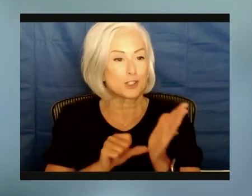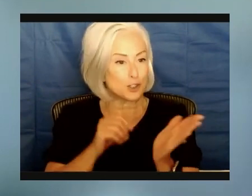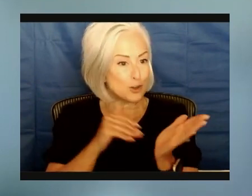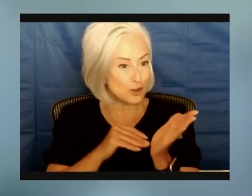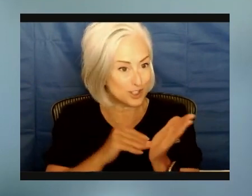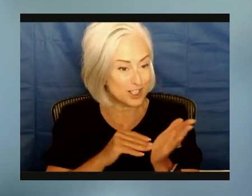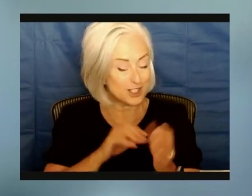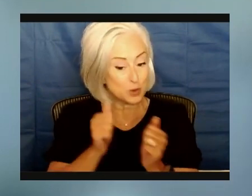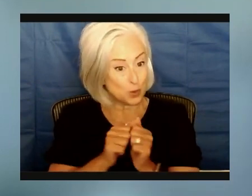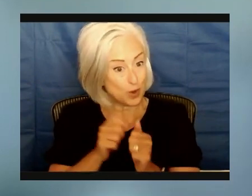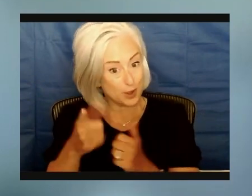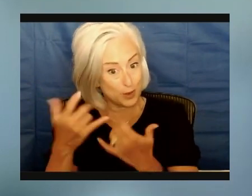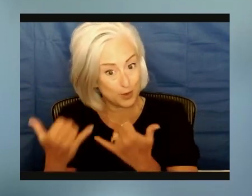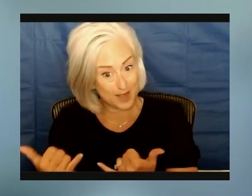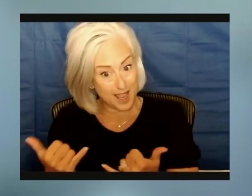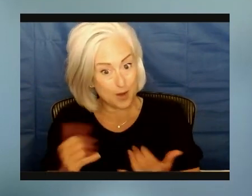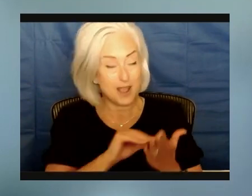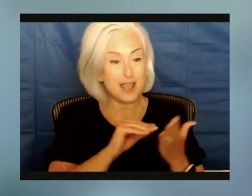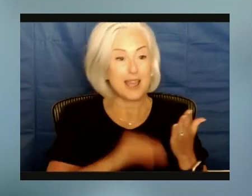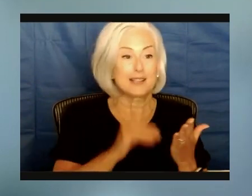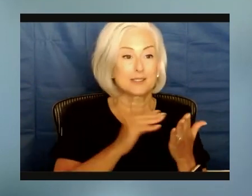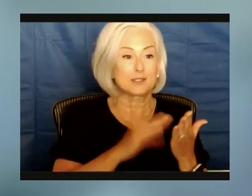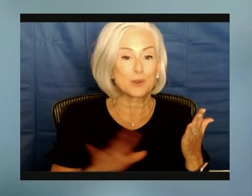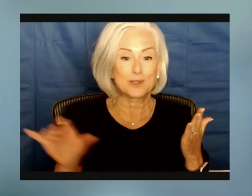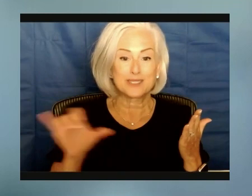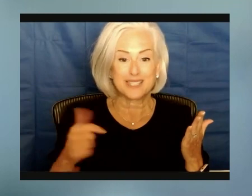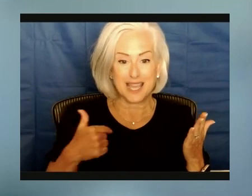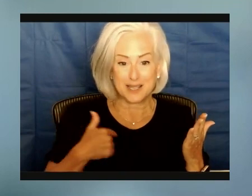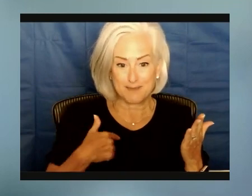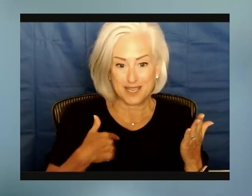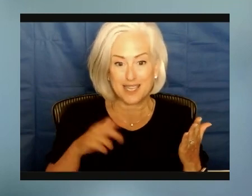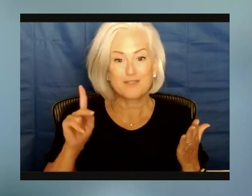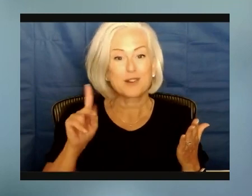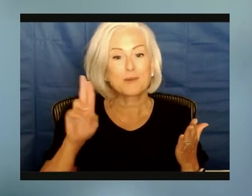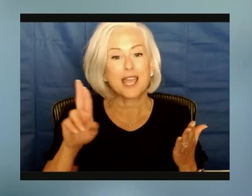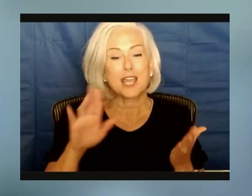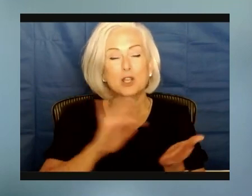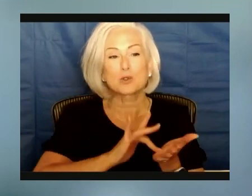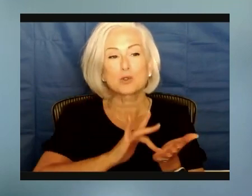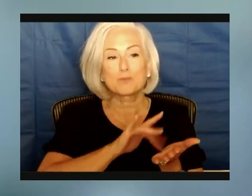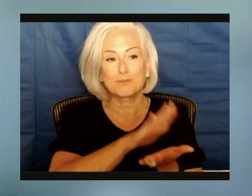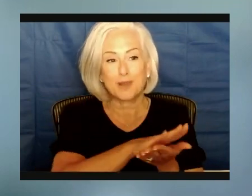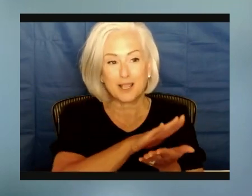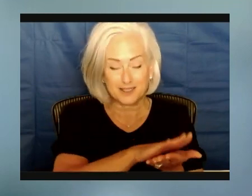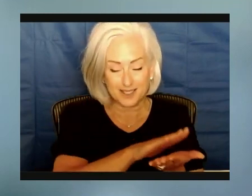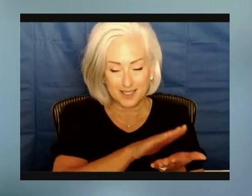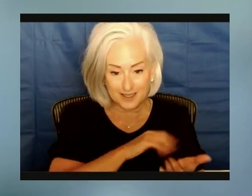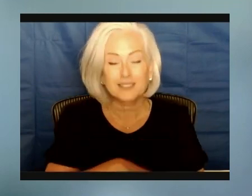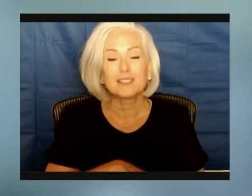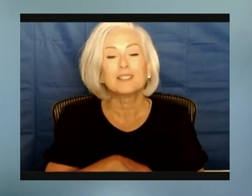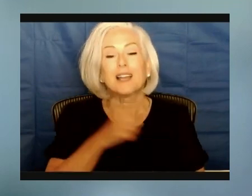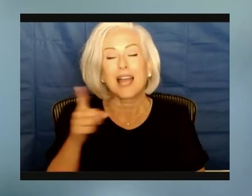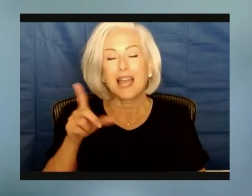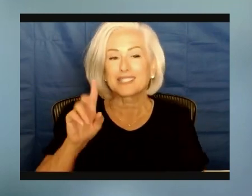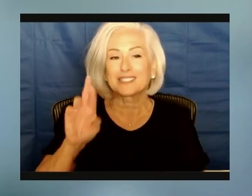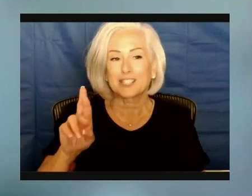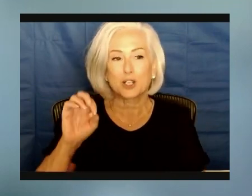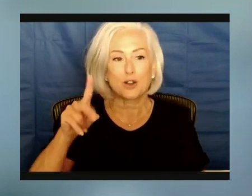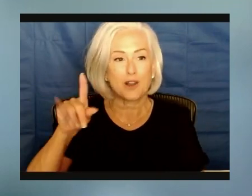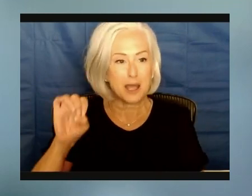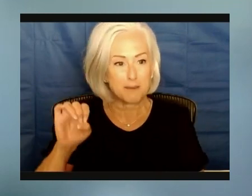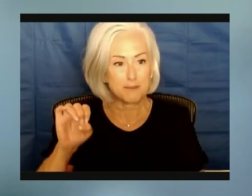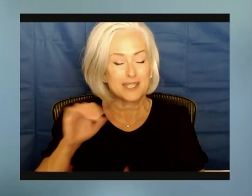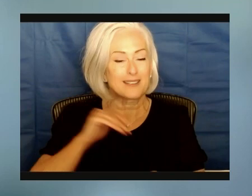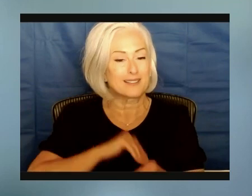then also students just like me from the KU School of Medicine. And then we have other key players like Dr. Terrence Epi, who's a physician from